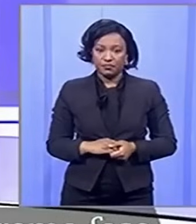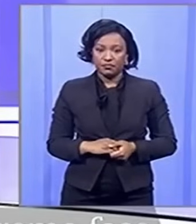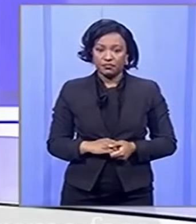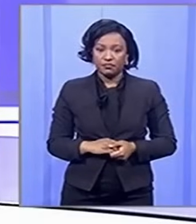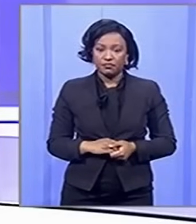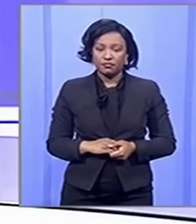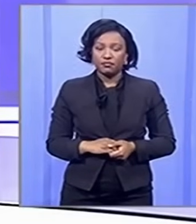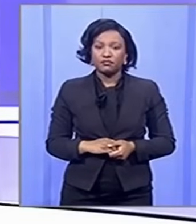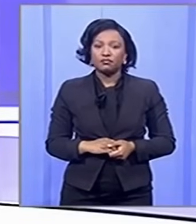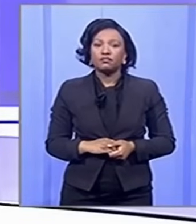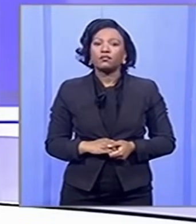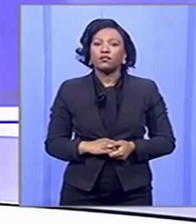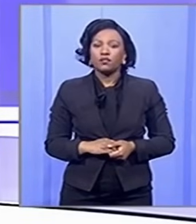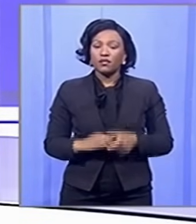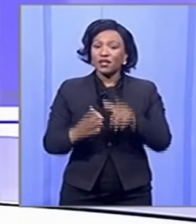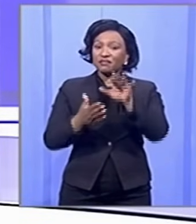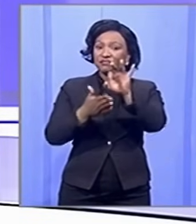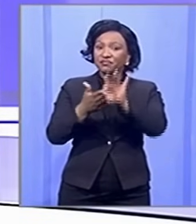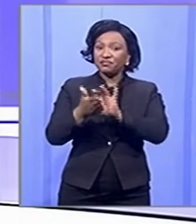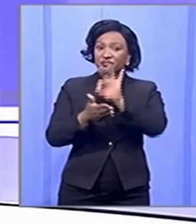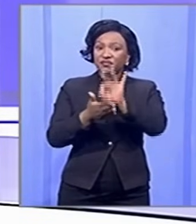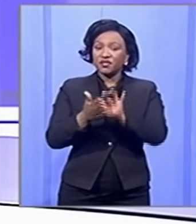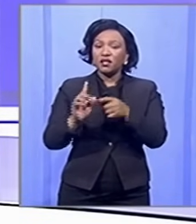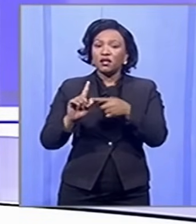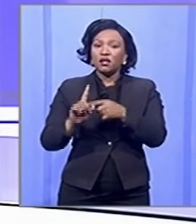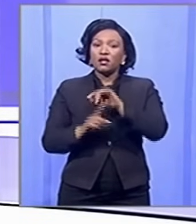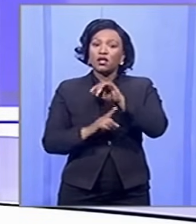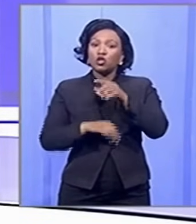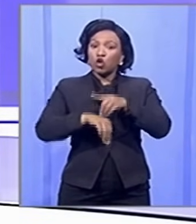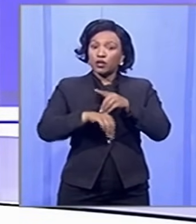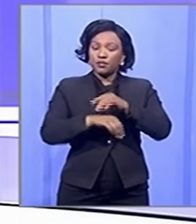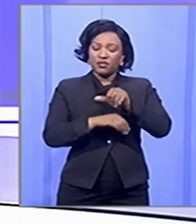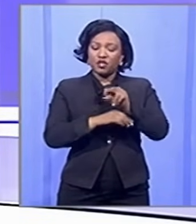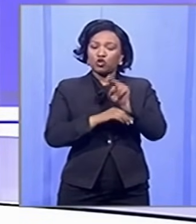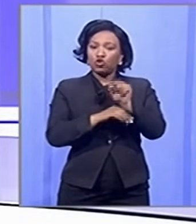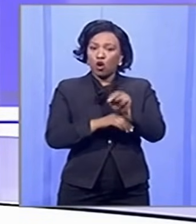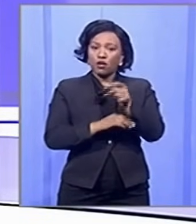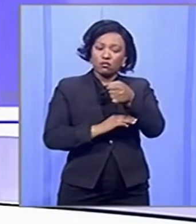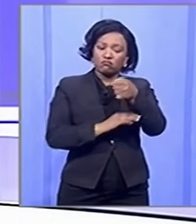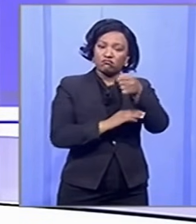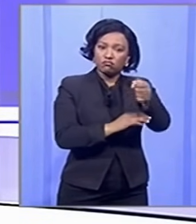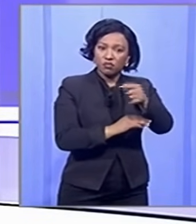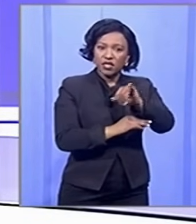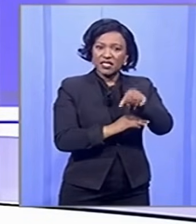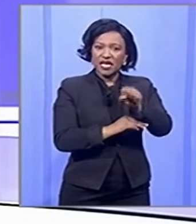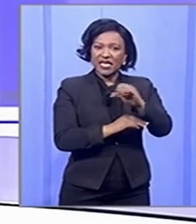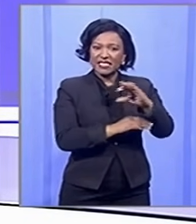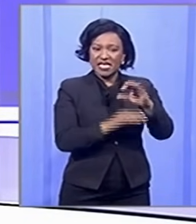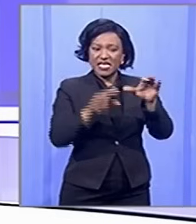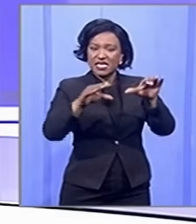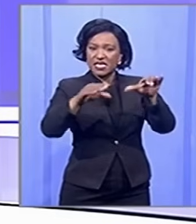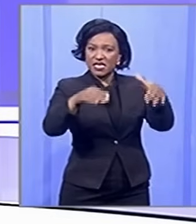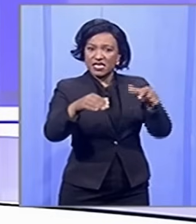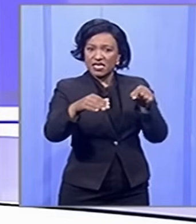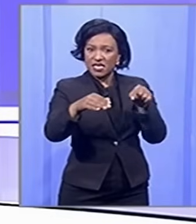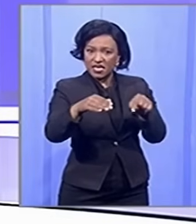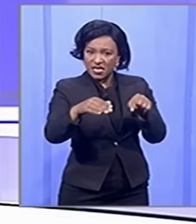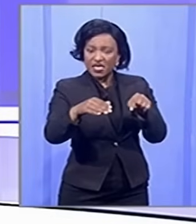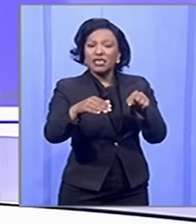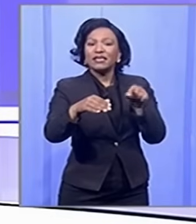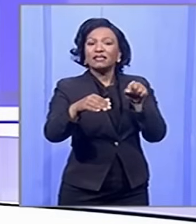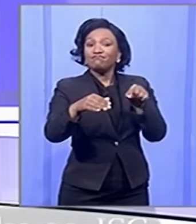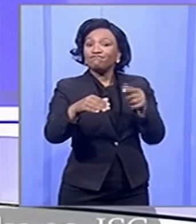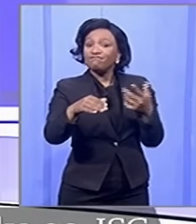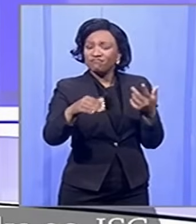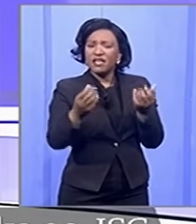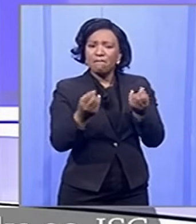Go kgethwa ga moetapele wa MK Parlamenteng Dr. John Hlophe go ba karolo komisheneng ya ditirelo tša toka